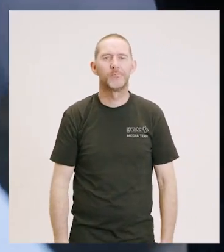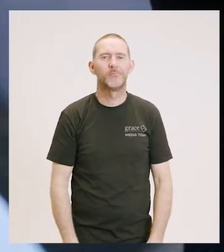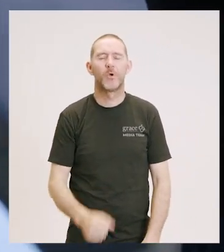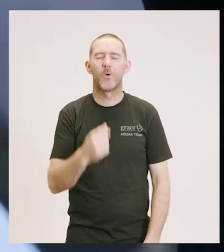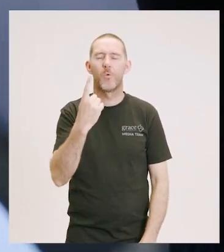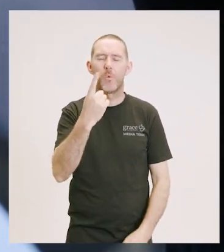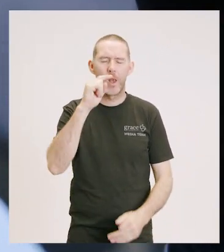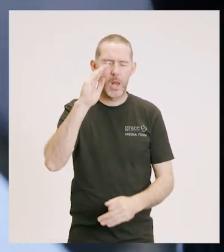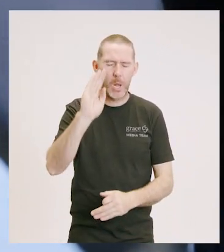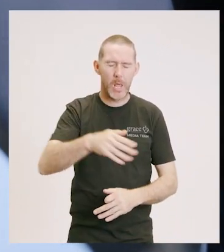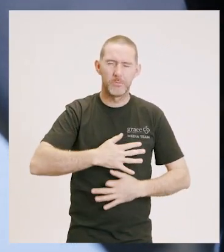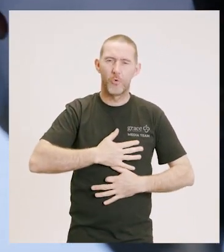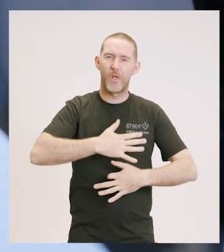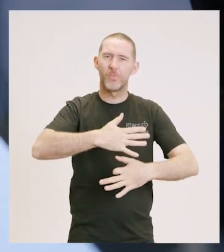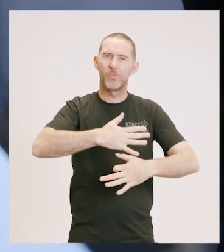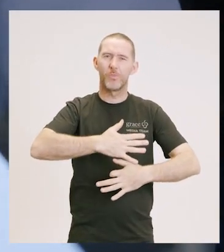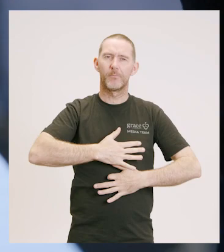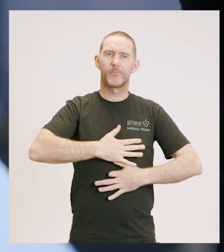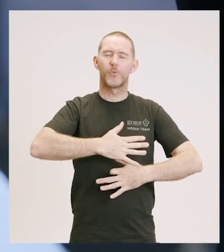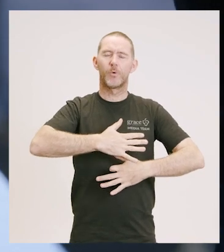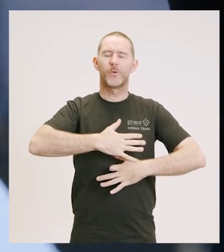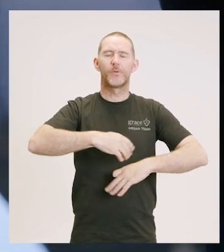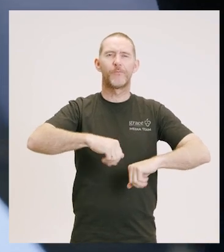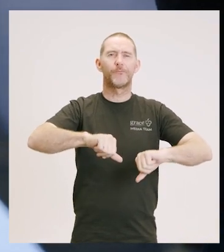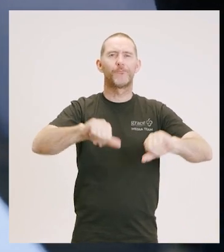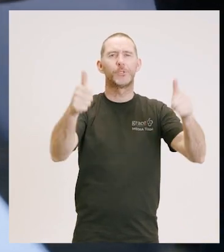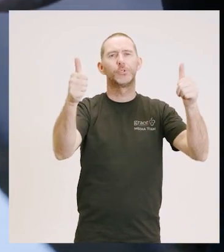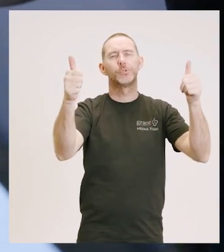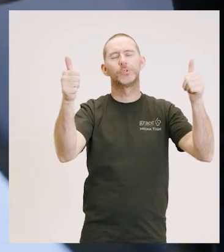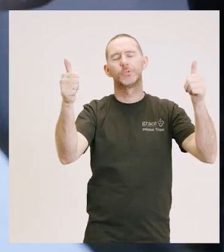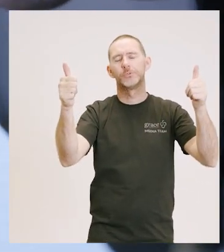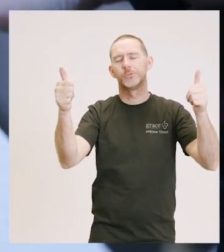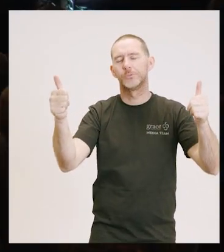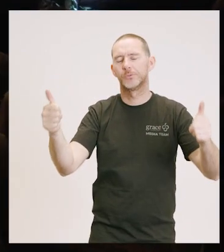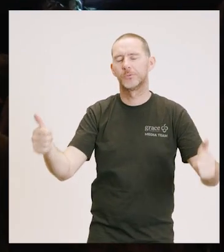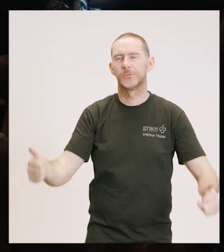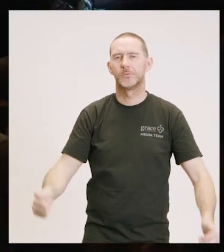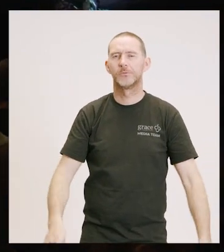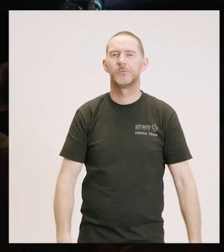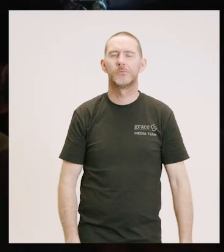Was finished.